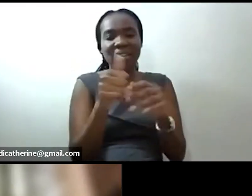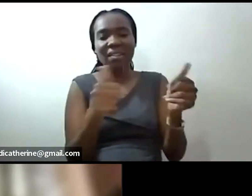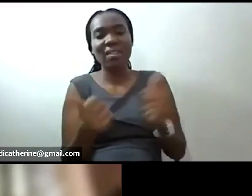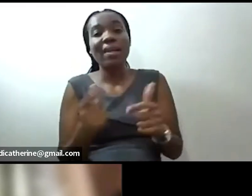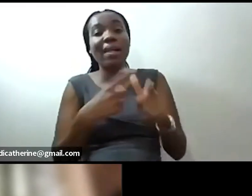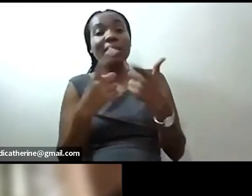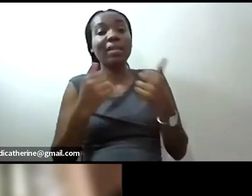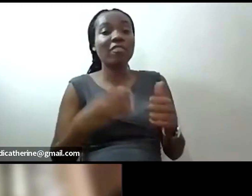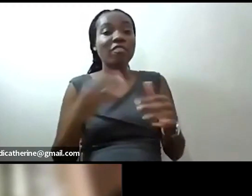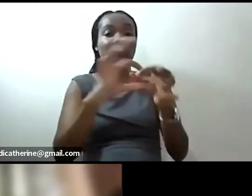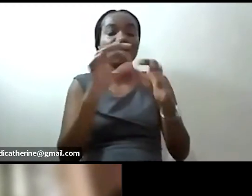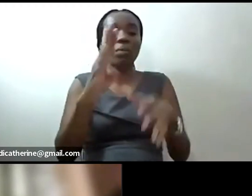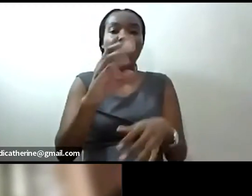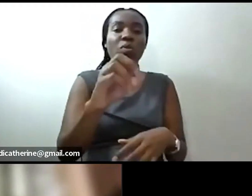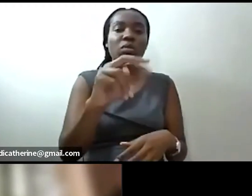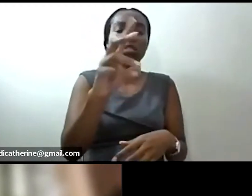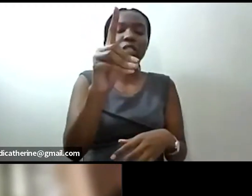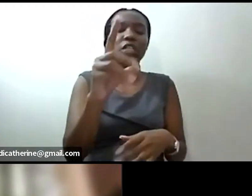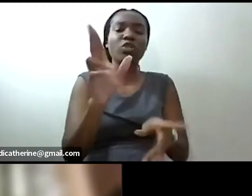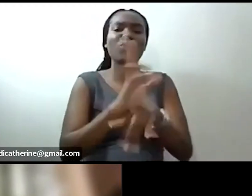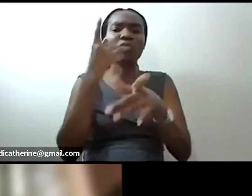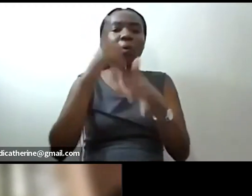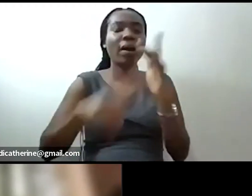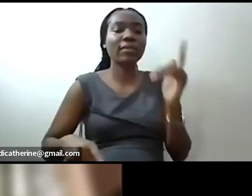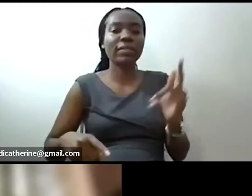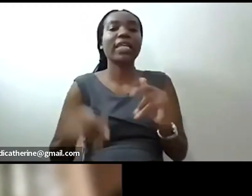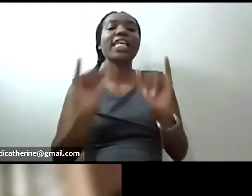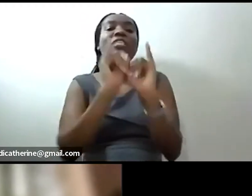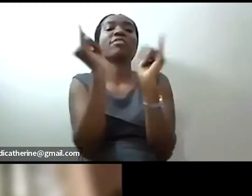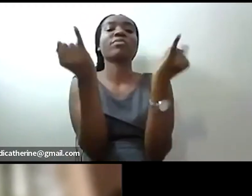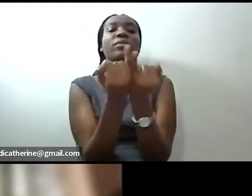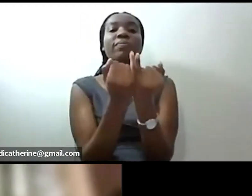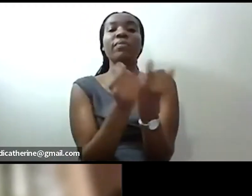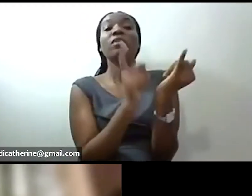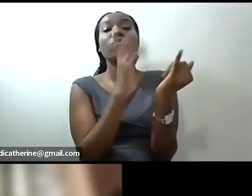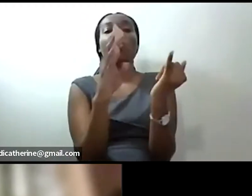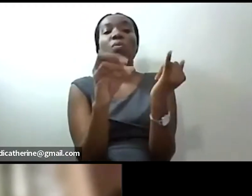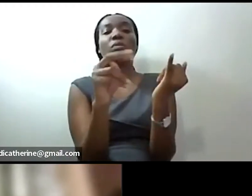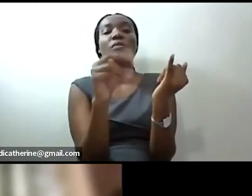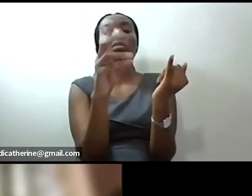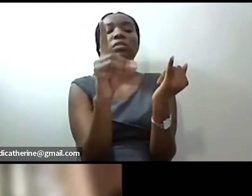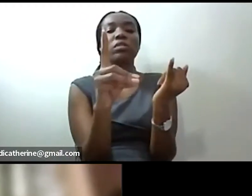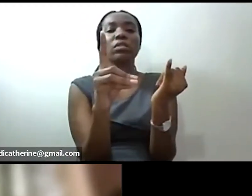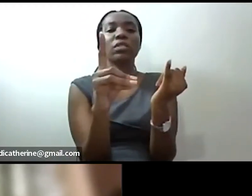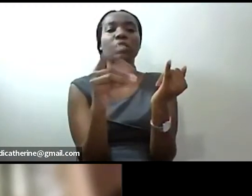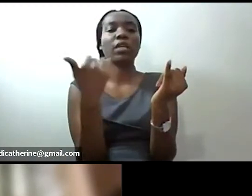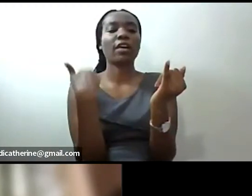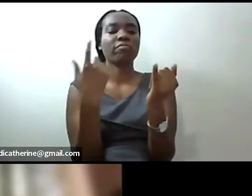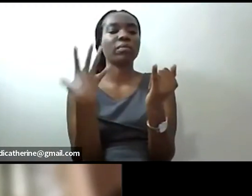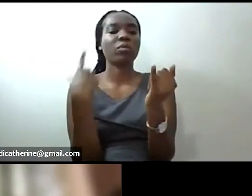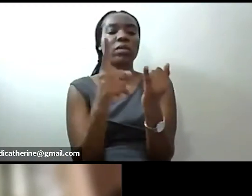institutions. The common features of bonds are principal, which is the amount that you invest